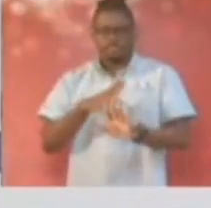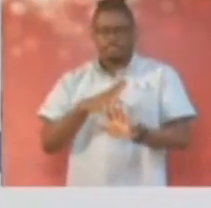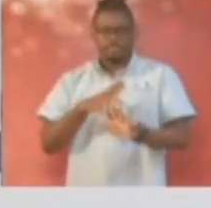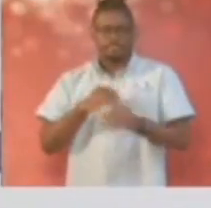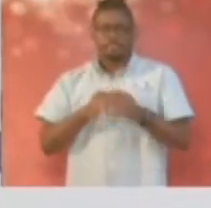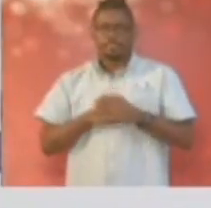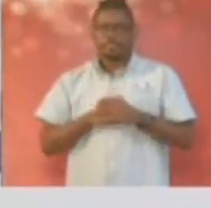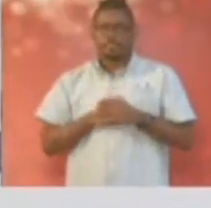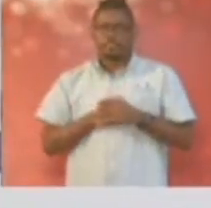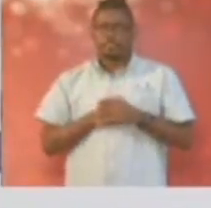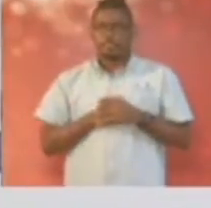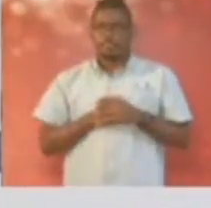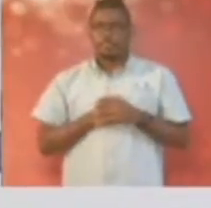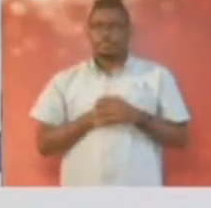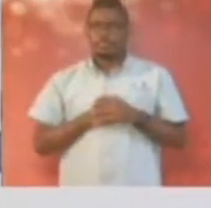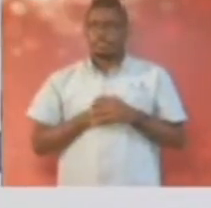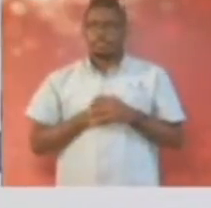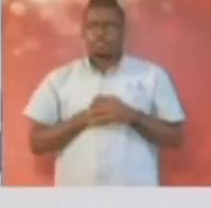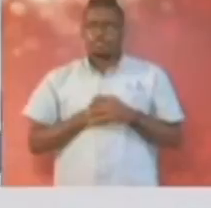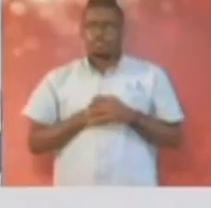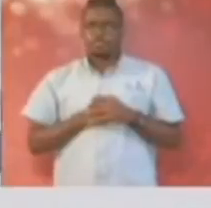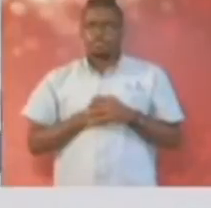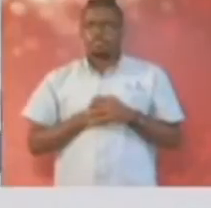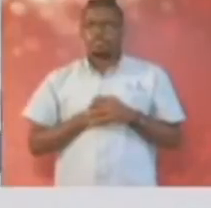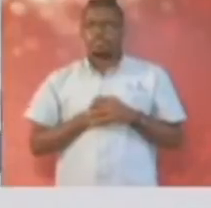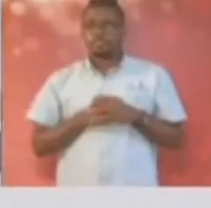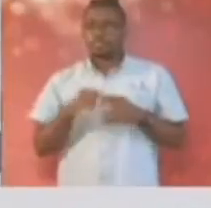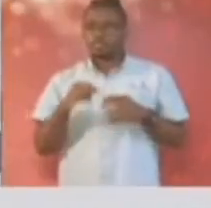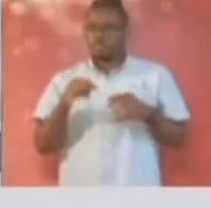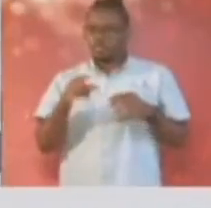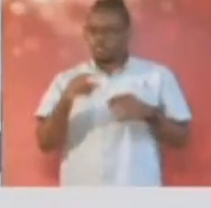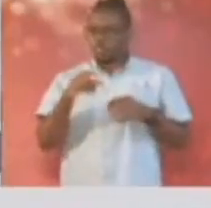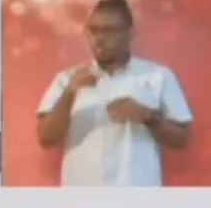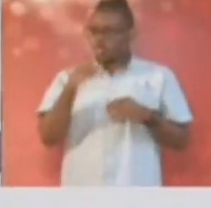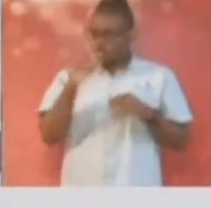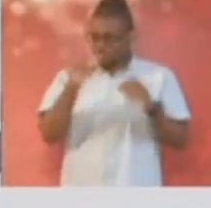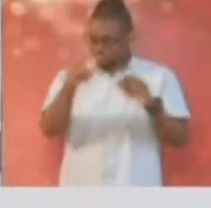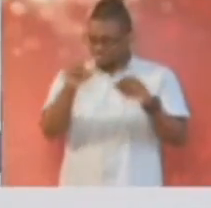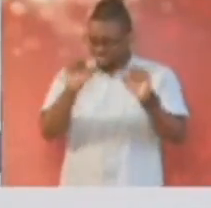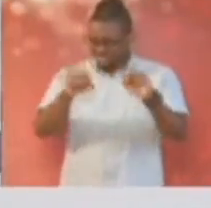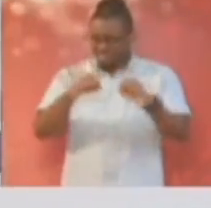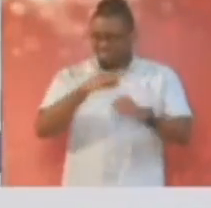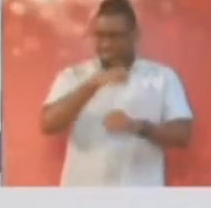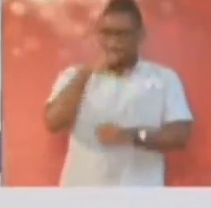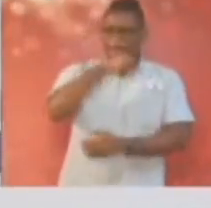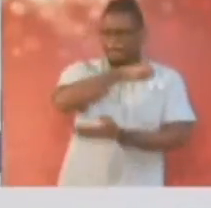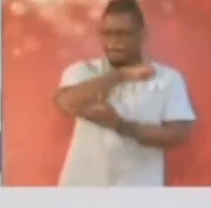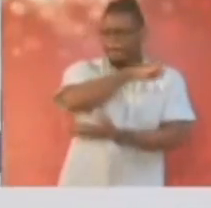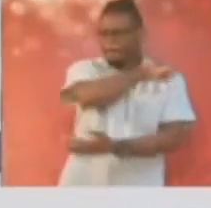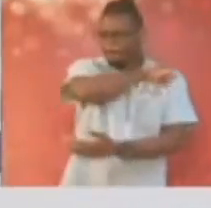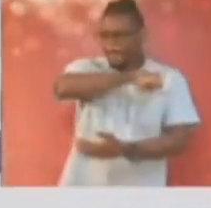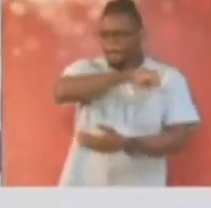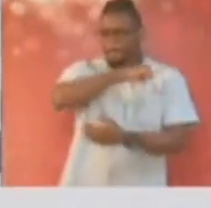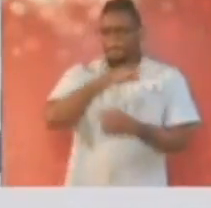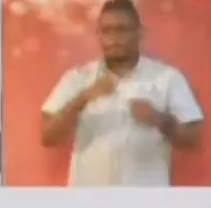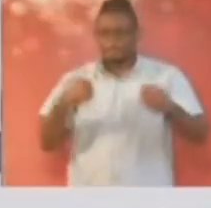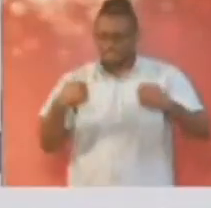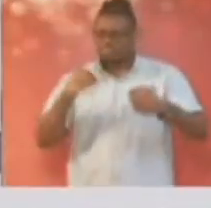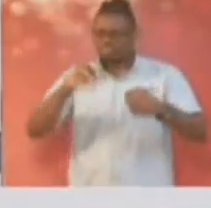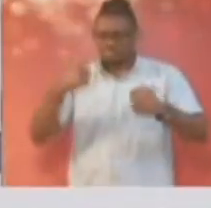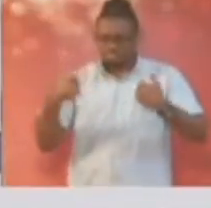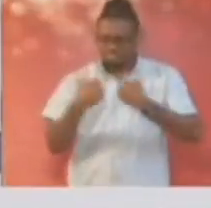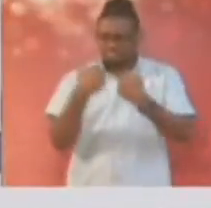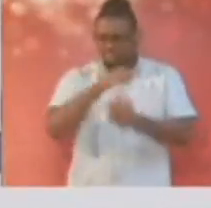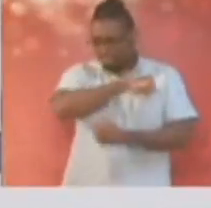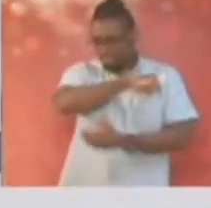And even the now popular elbow greeting can be used. Respiratory etiquette is critical.